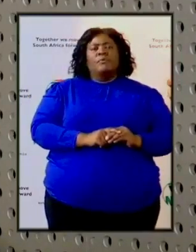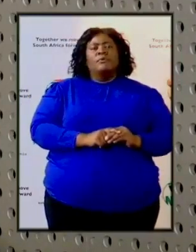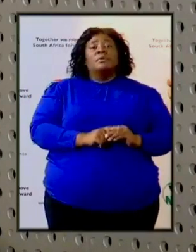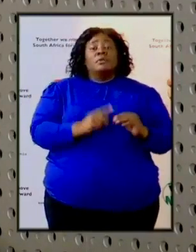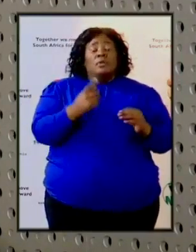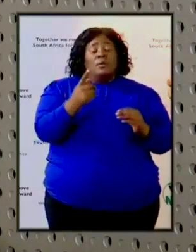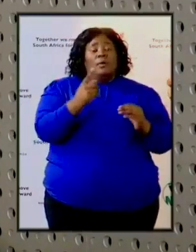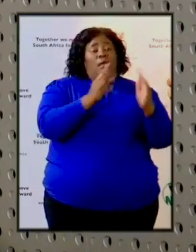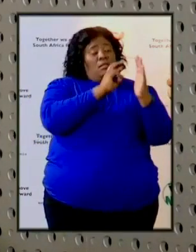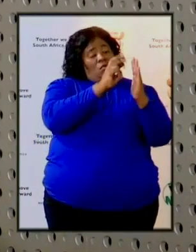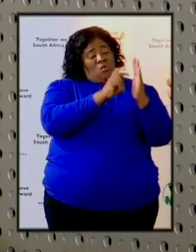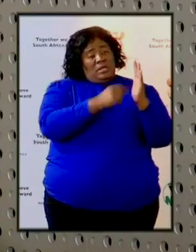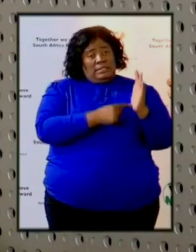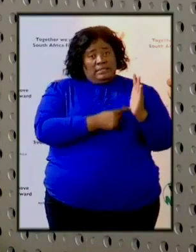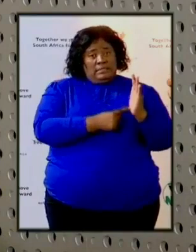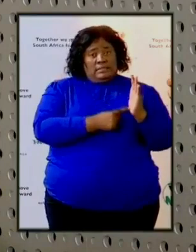regulations,